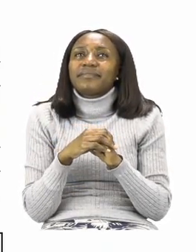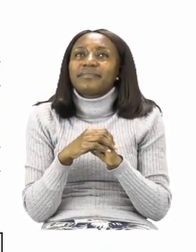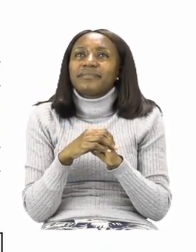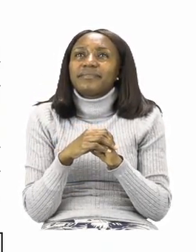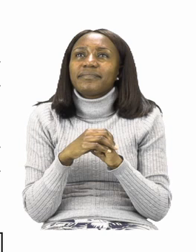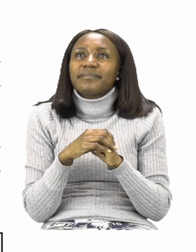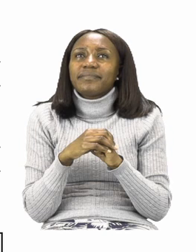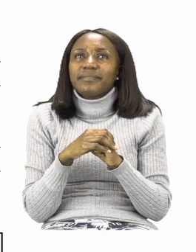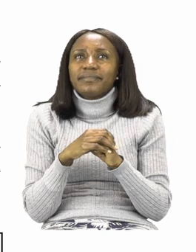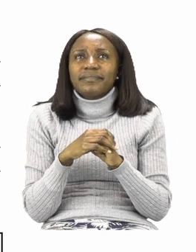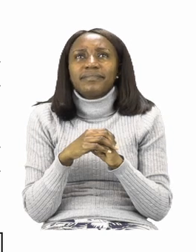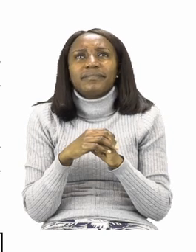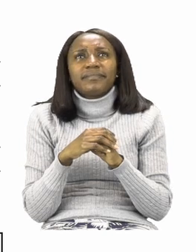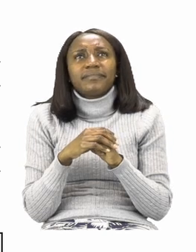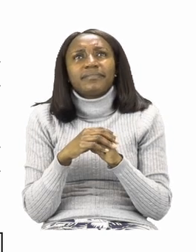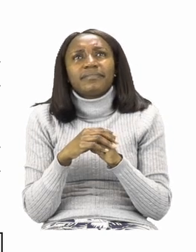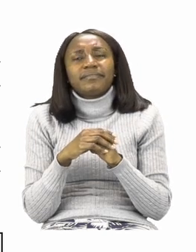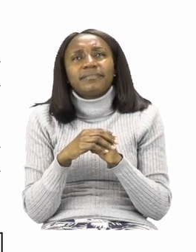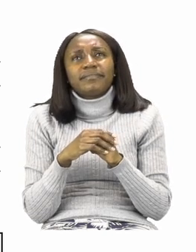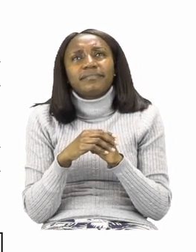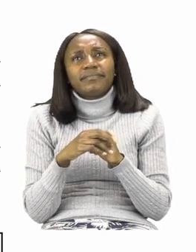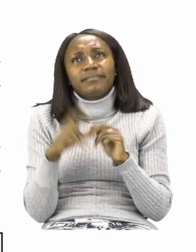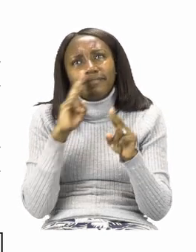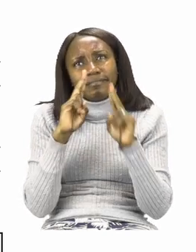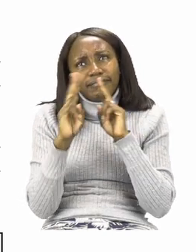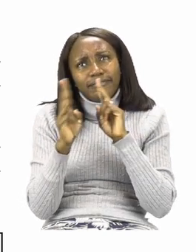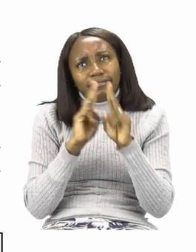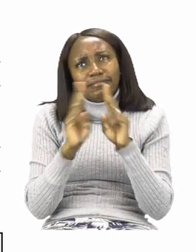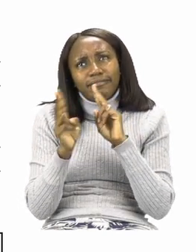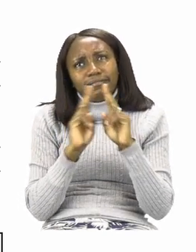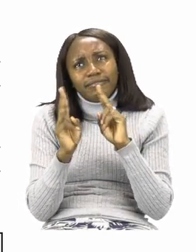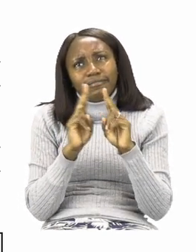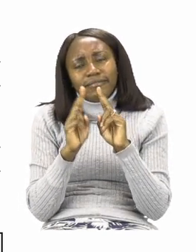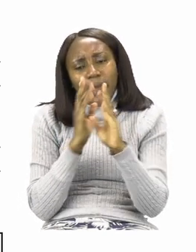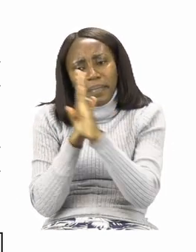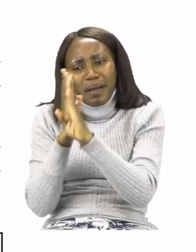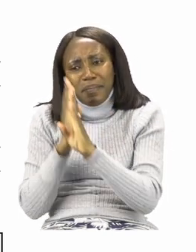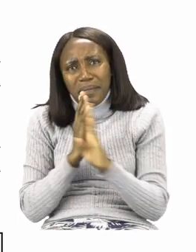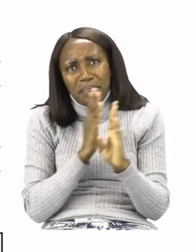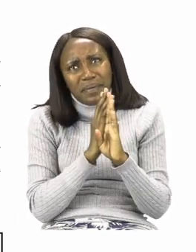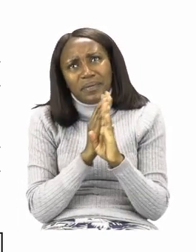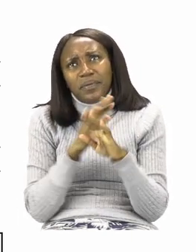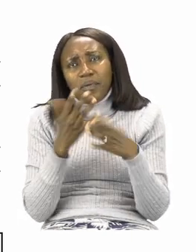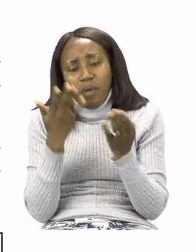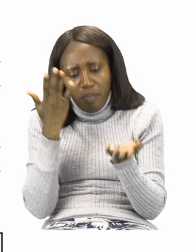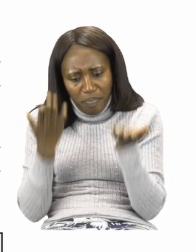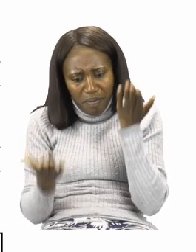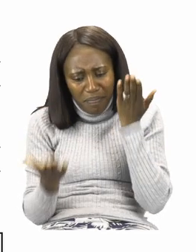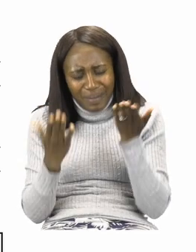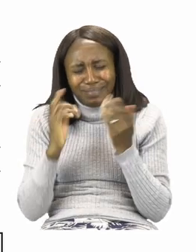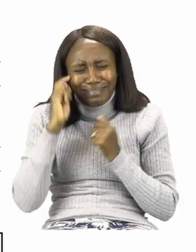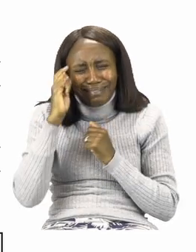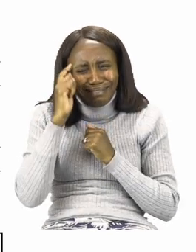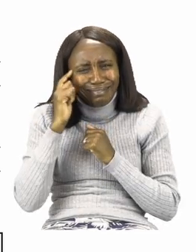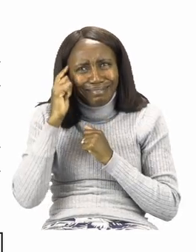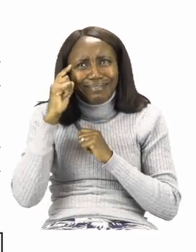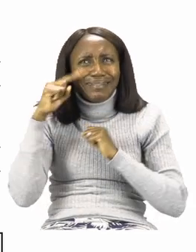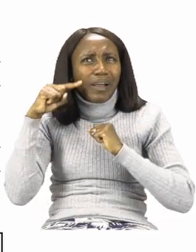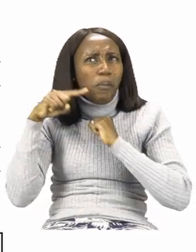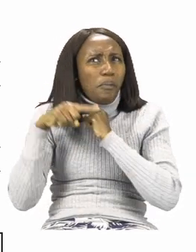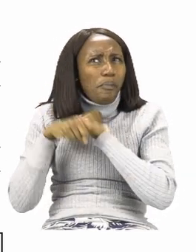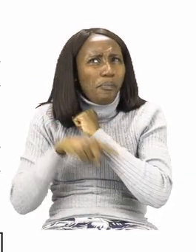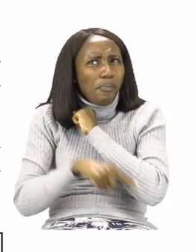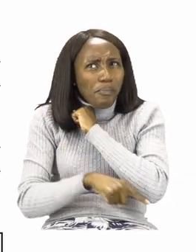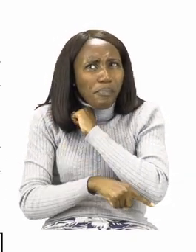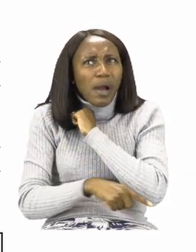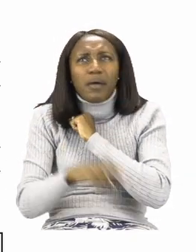28, where they talk about ordering and comparing, it says that you have to think carefully before you